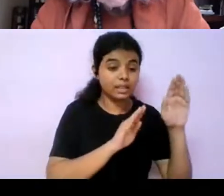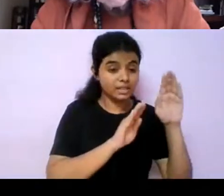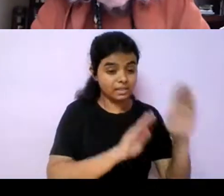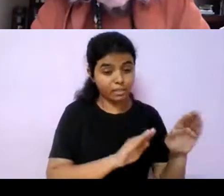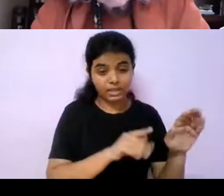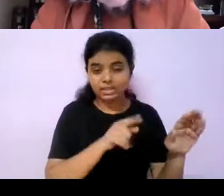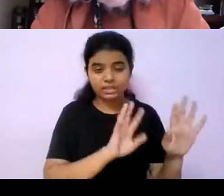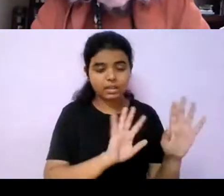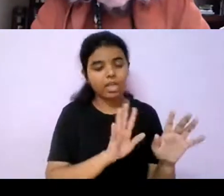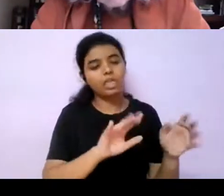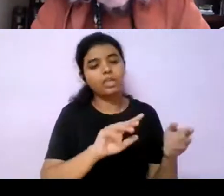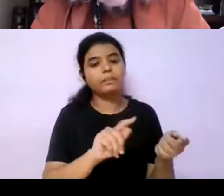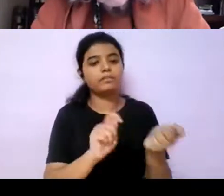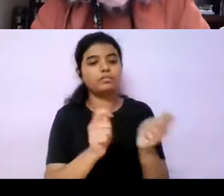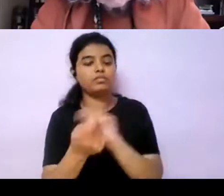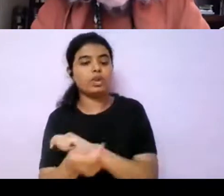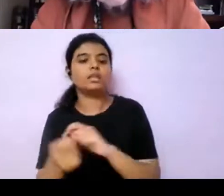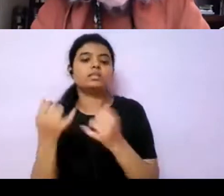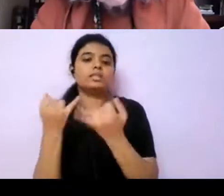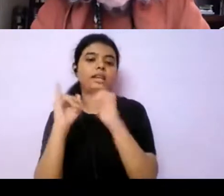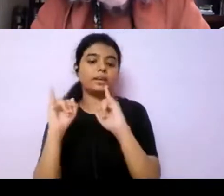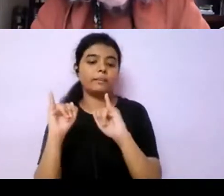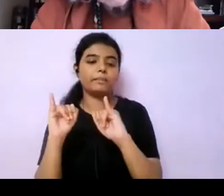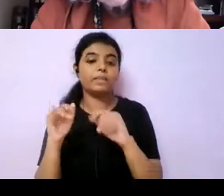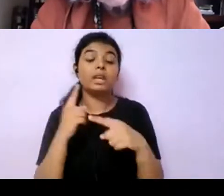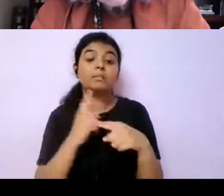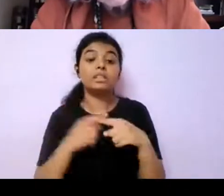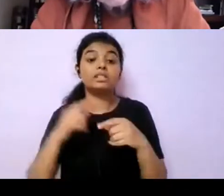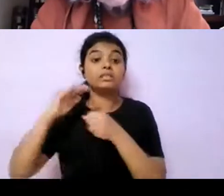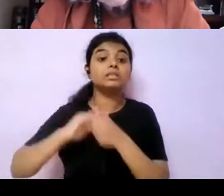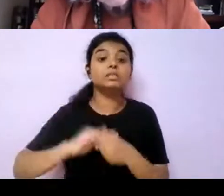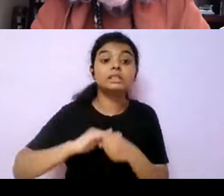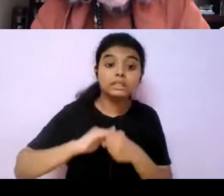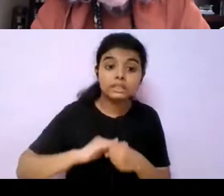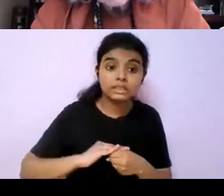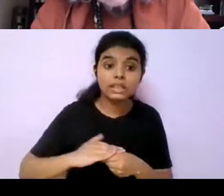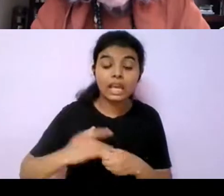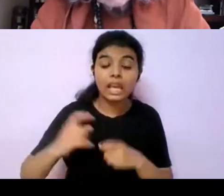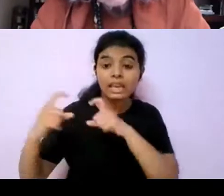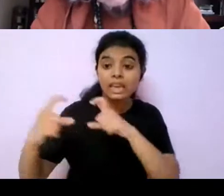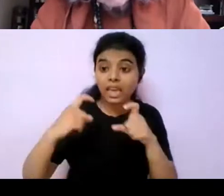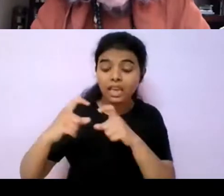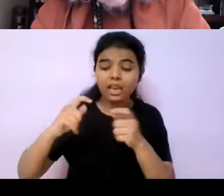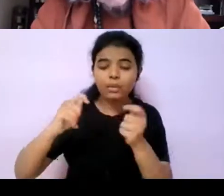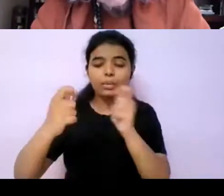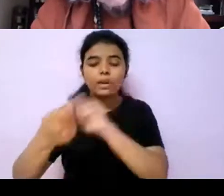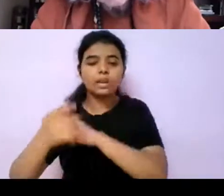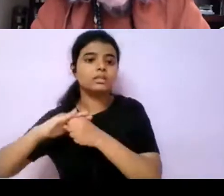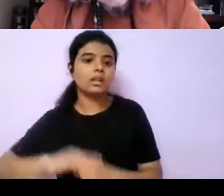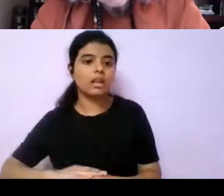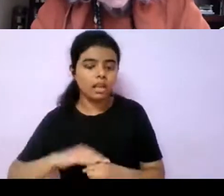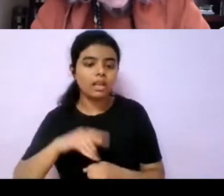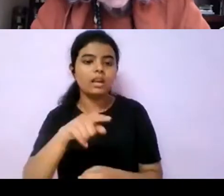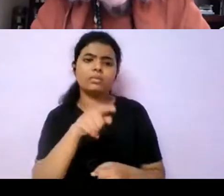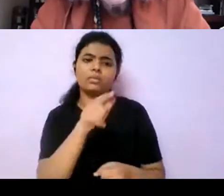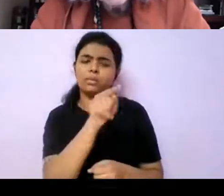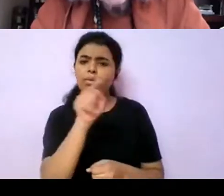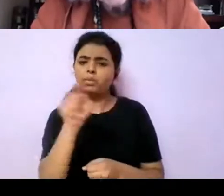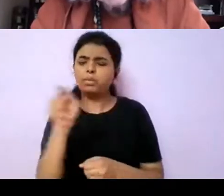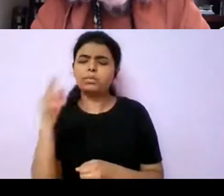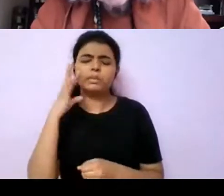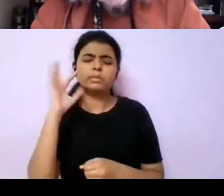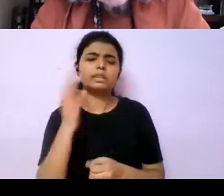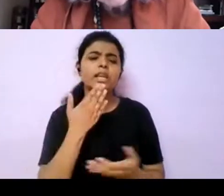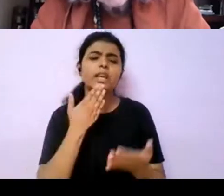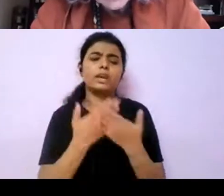oppressive nature of care itself. Thank you so much. It was a great